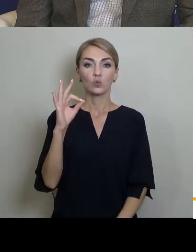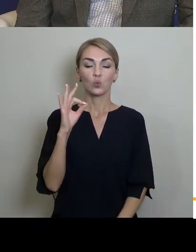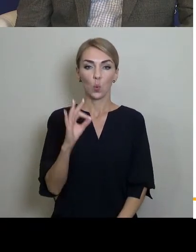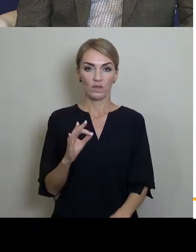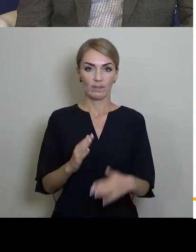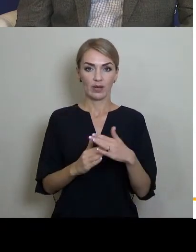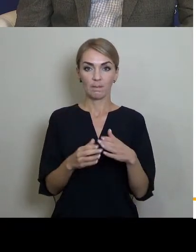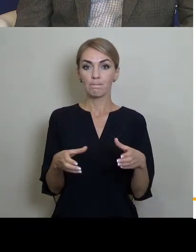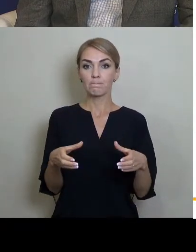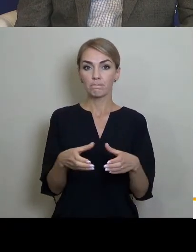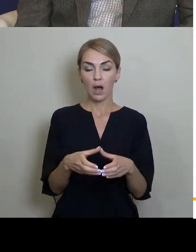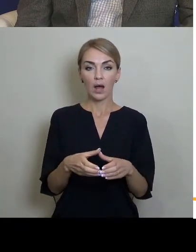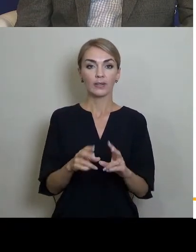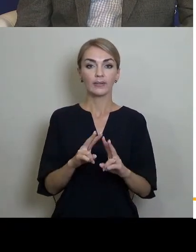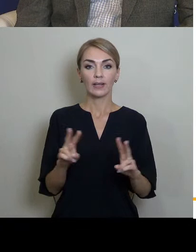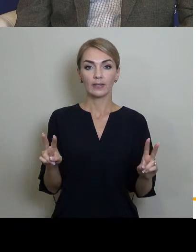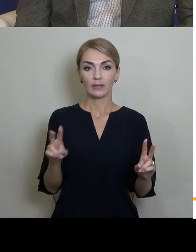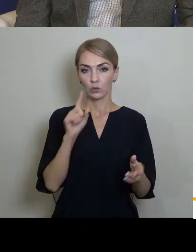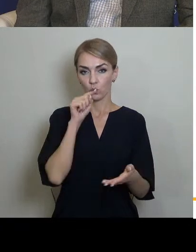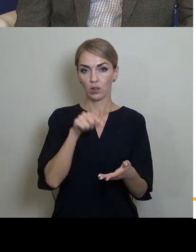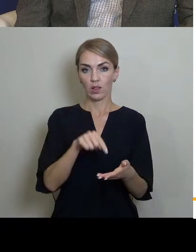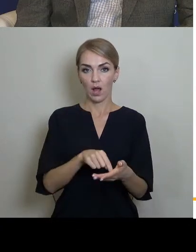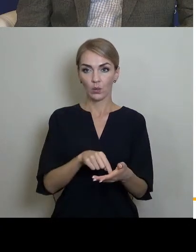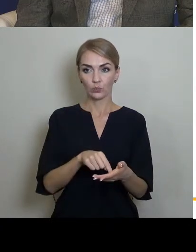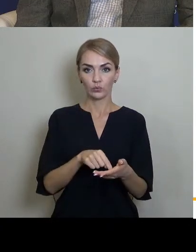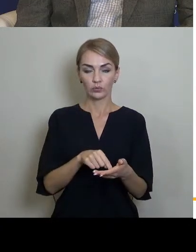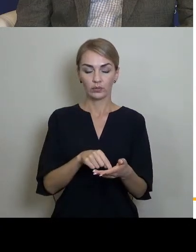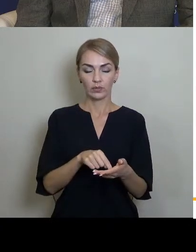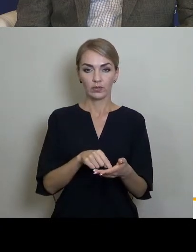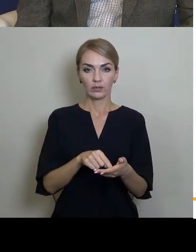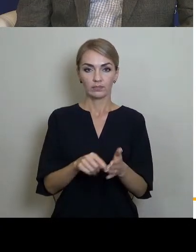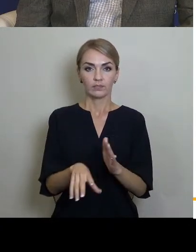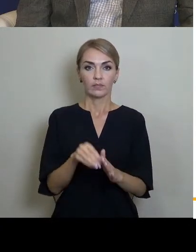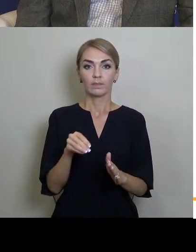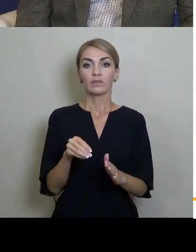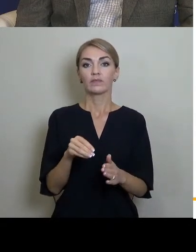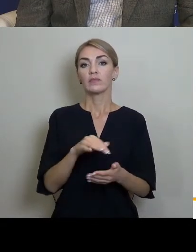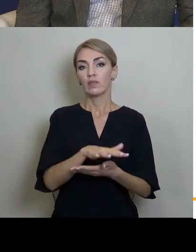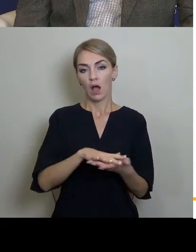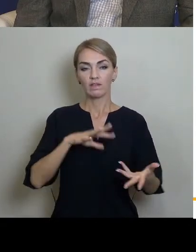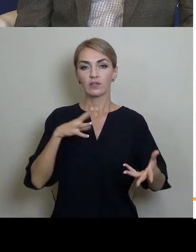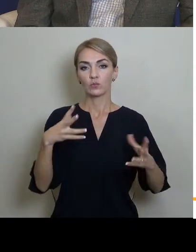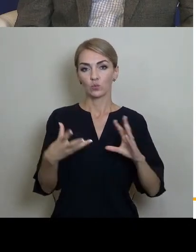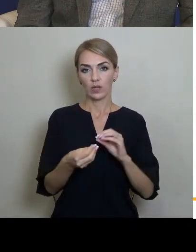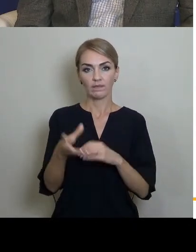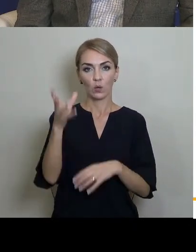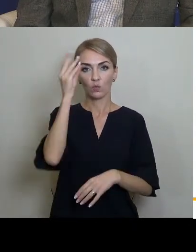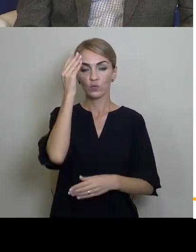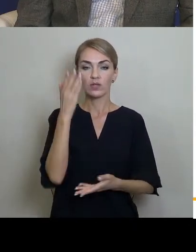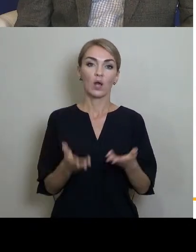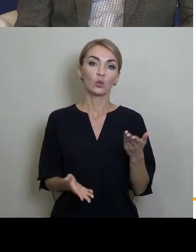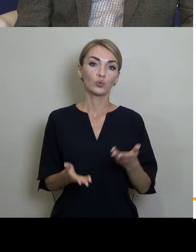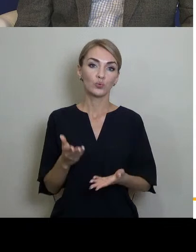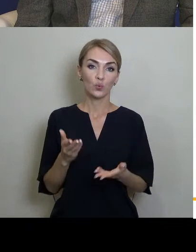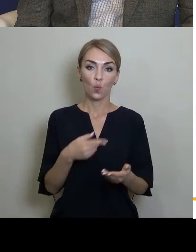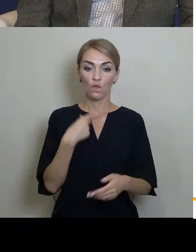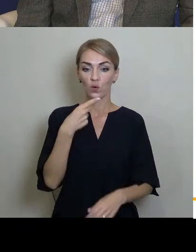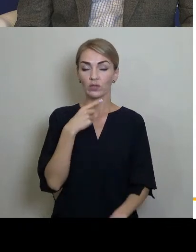5% threshold, those parties that overcame the barrier, this result